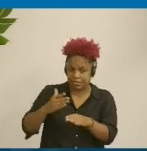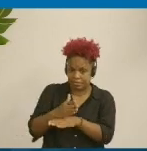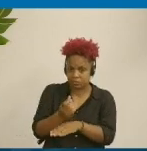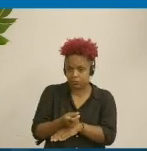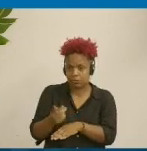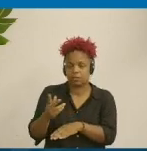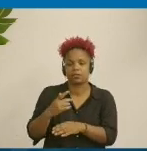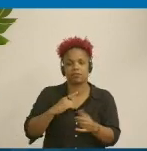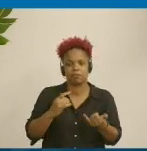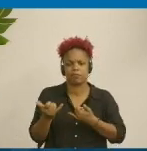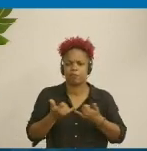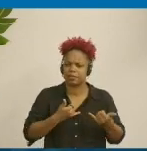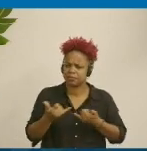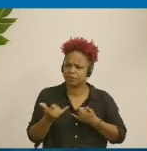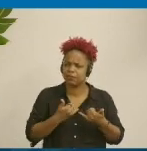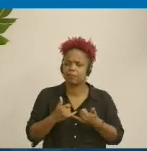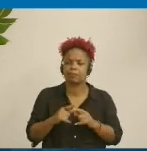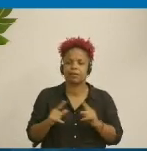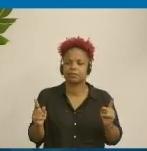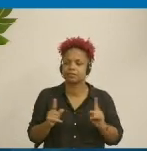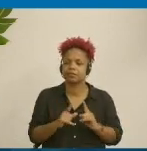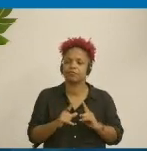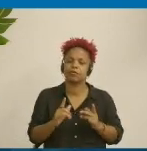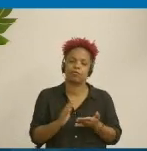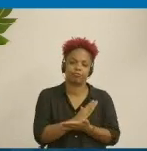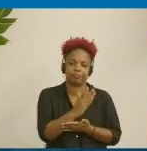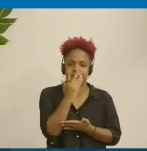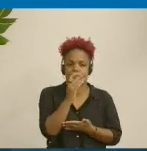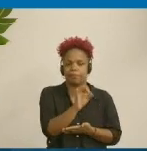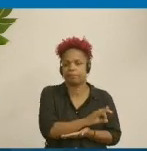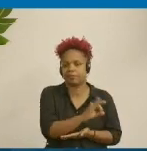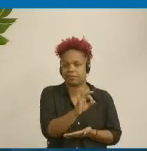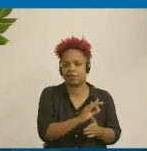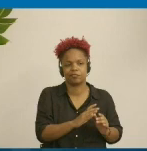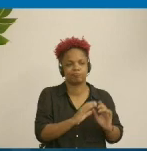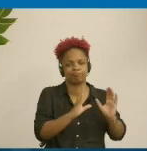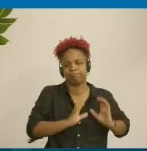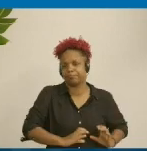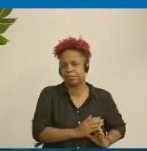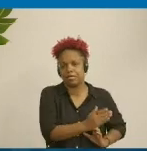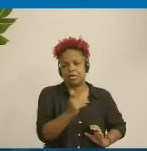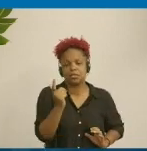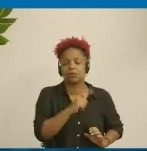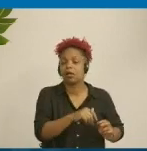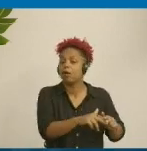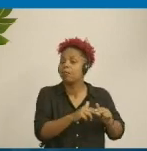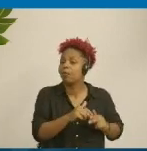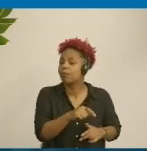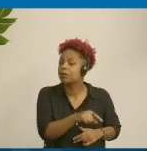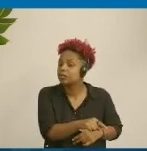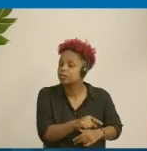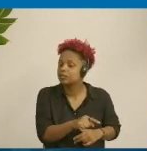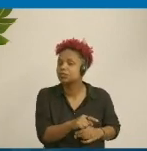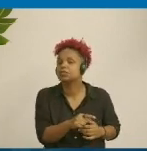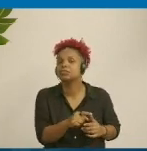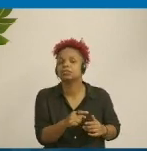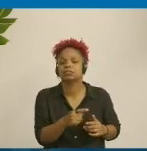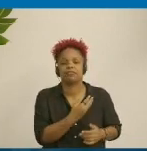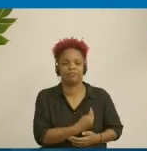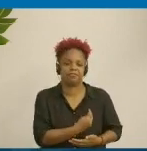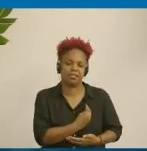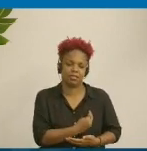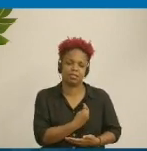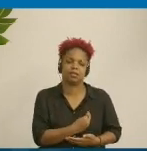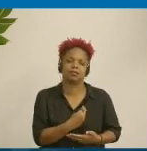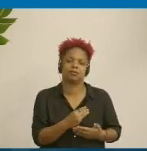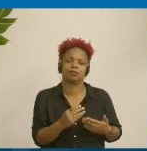taking here, and your solution goes the last mile. So you are providing first-hand information, evidence-based, trusted, to millions of